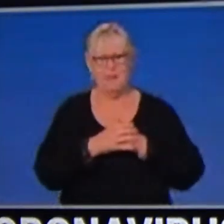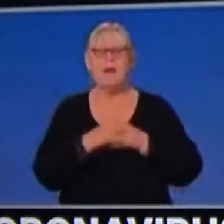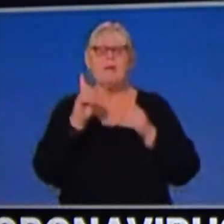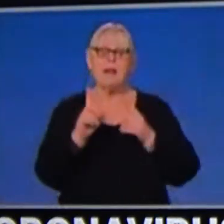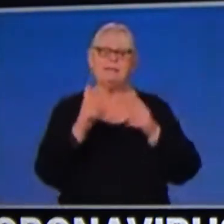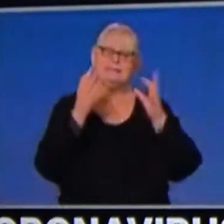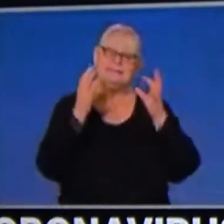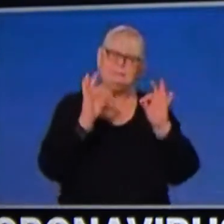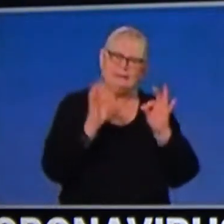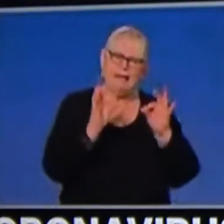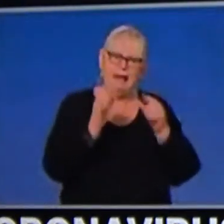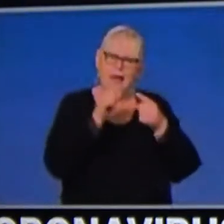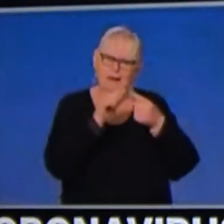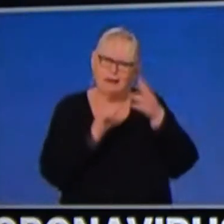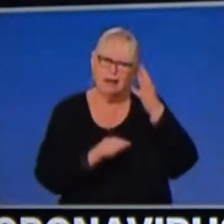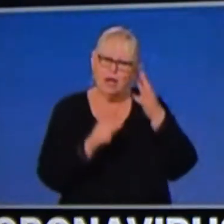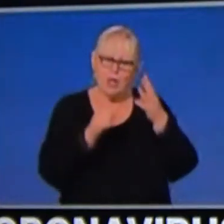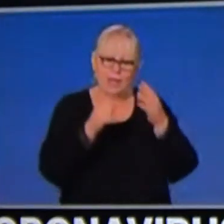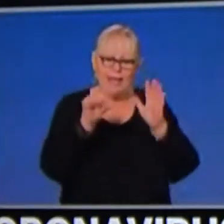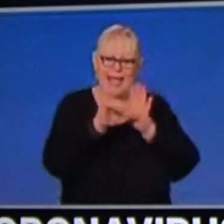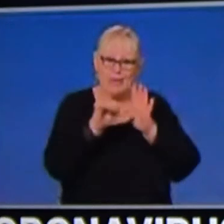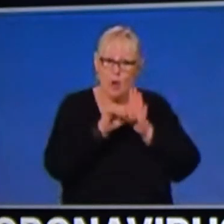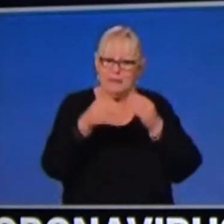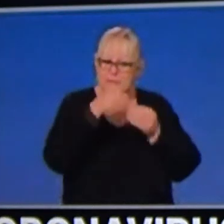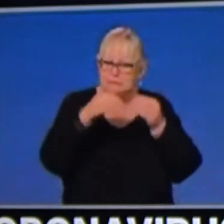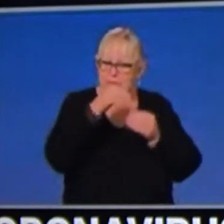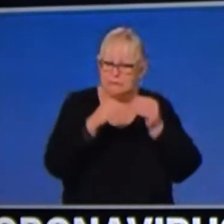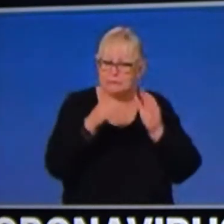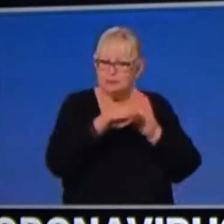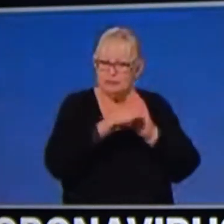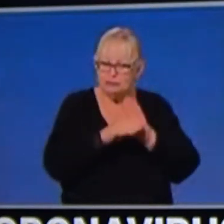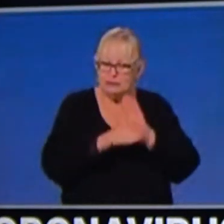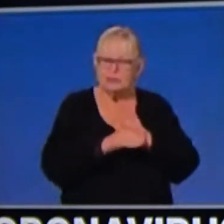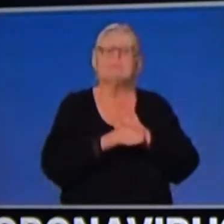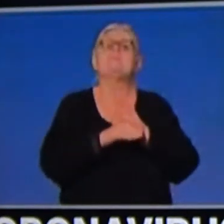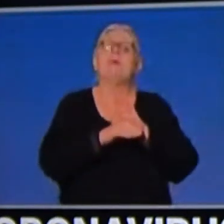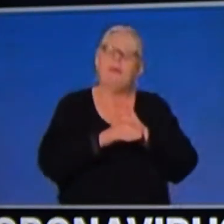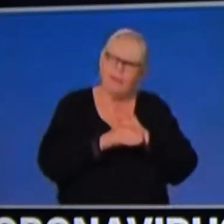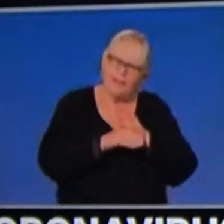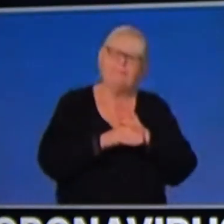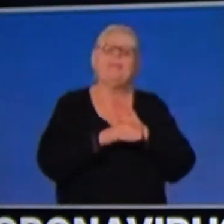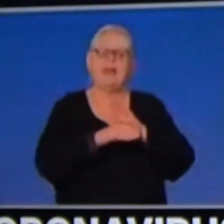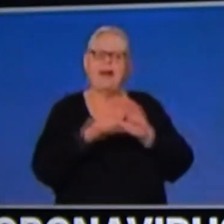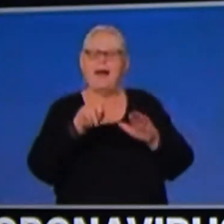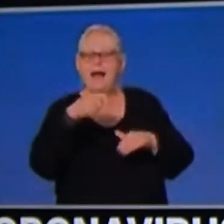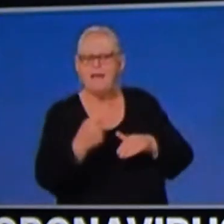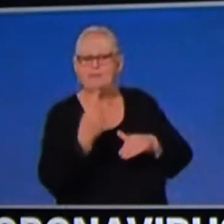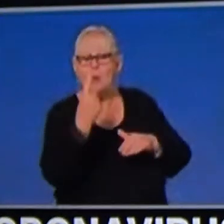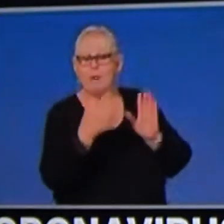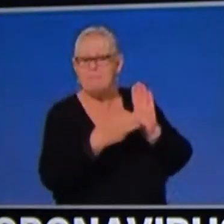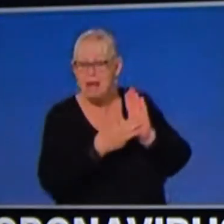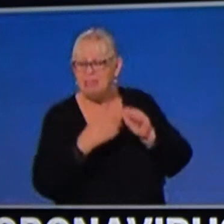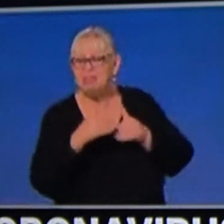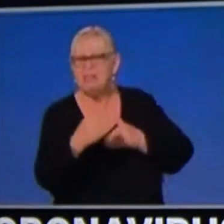specific economic restrictions that have been put in place, well, after the next month, then there will be the opportunity to review